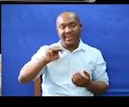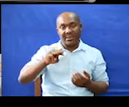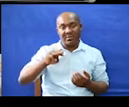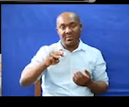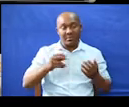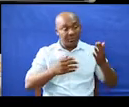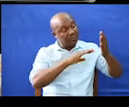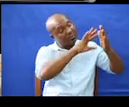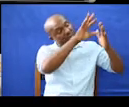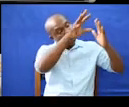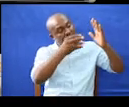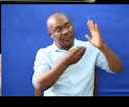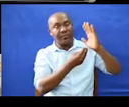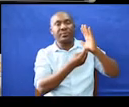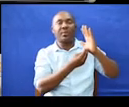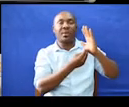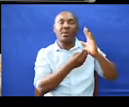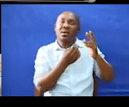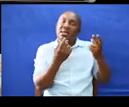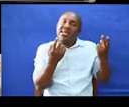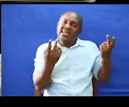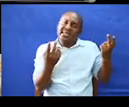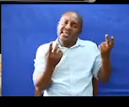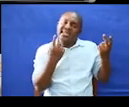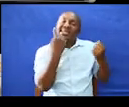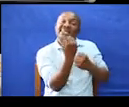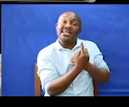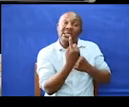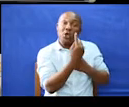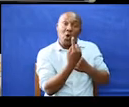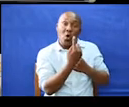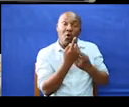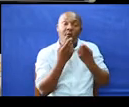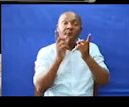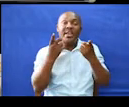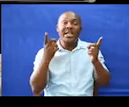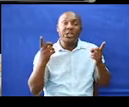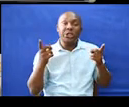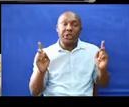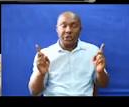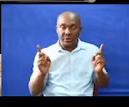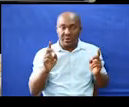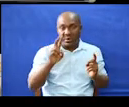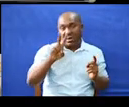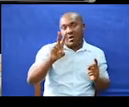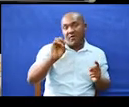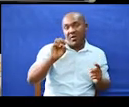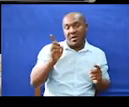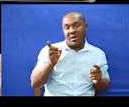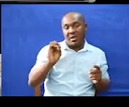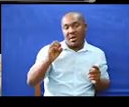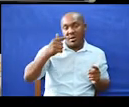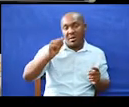had a single vegetation. They feed on the same forest. The forest